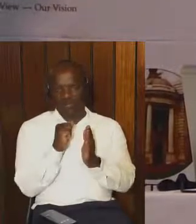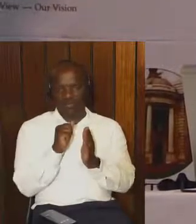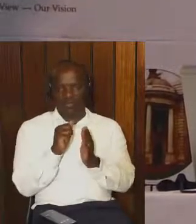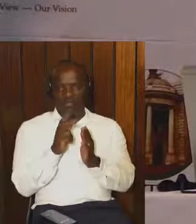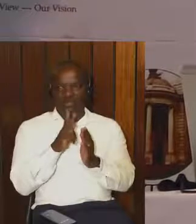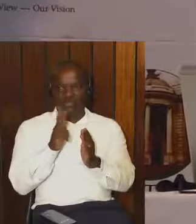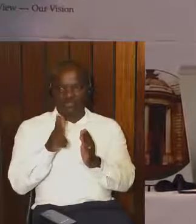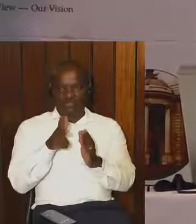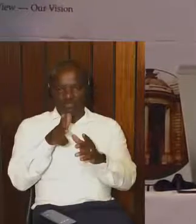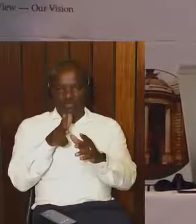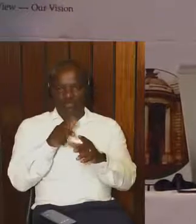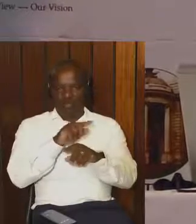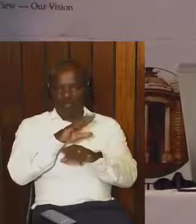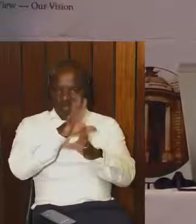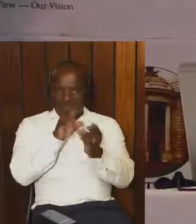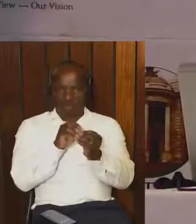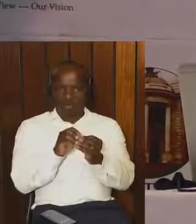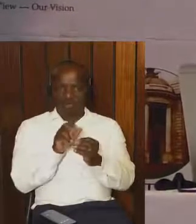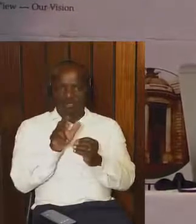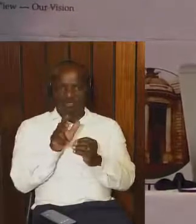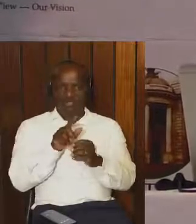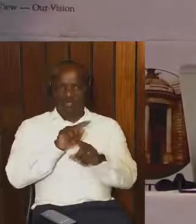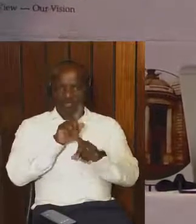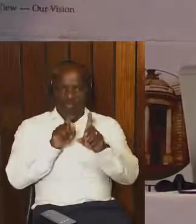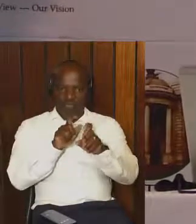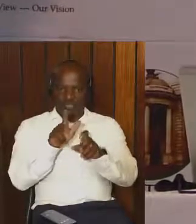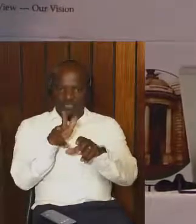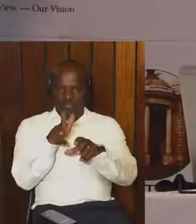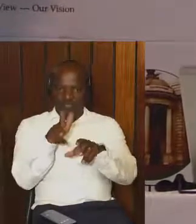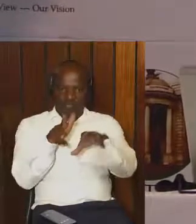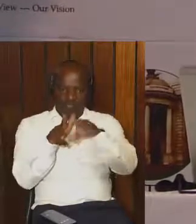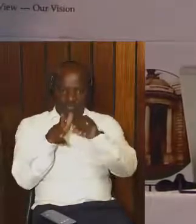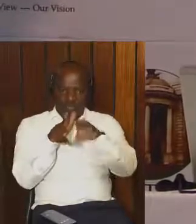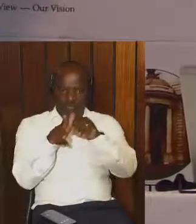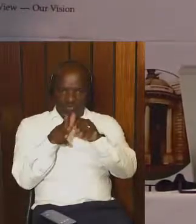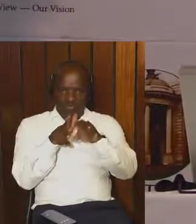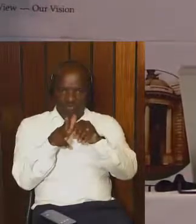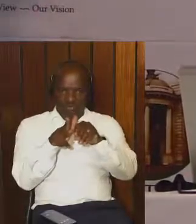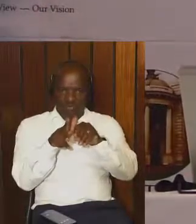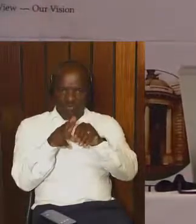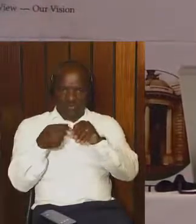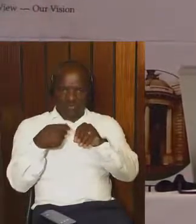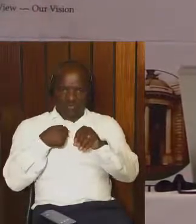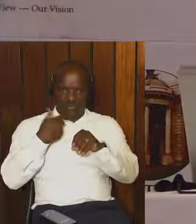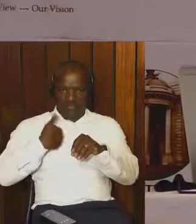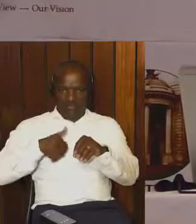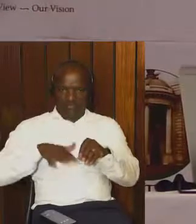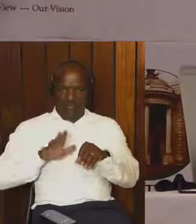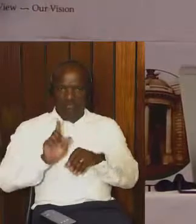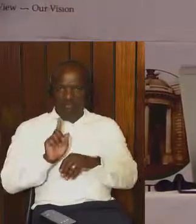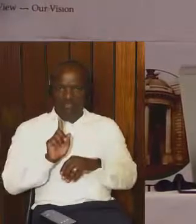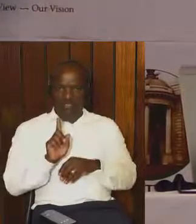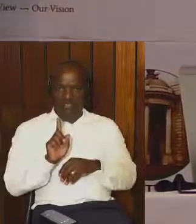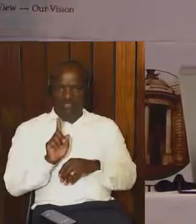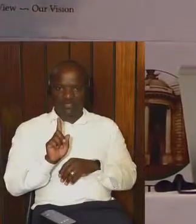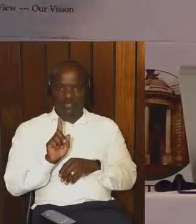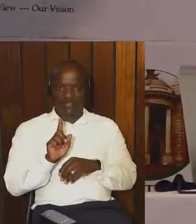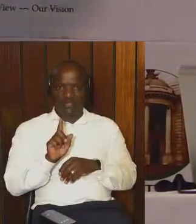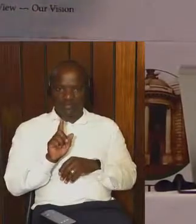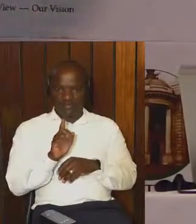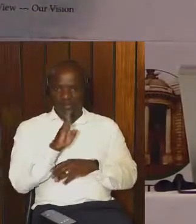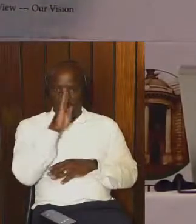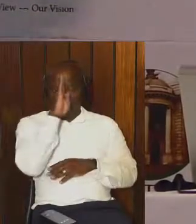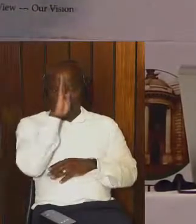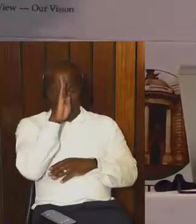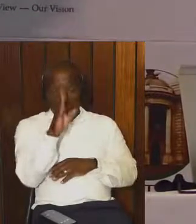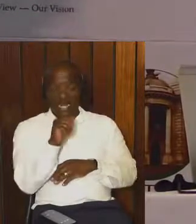well. So what I don't want is, if you can't get given a direct answer